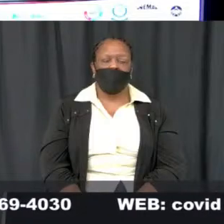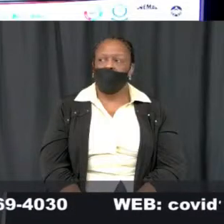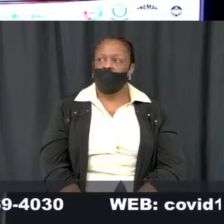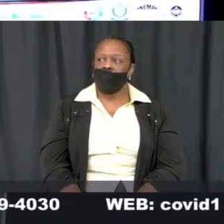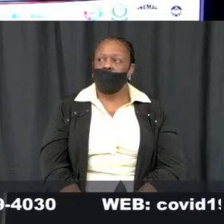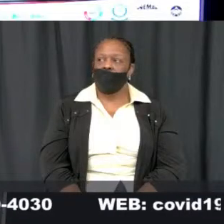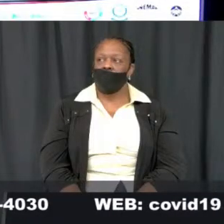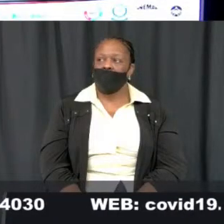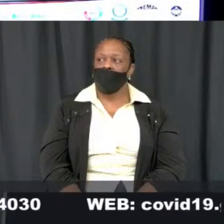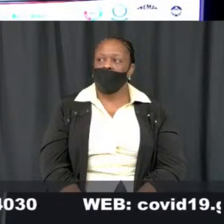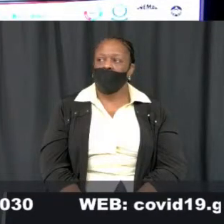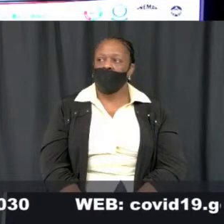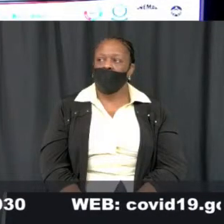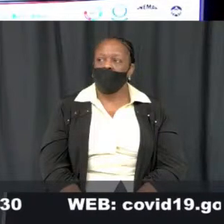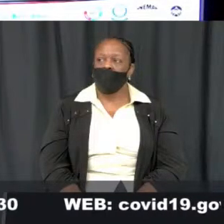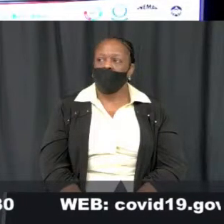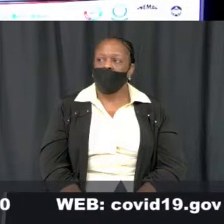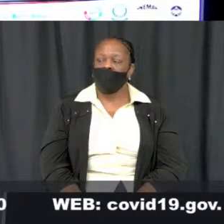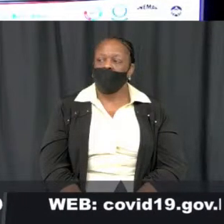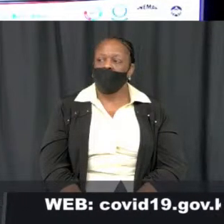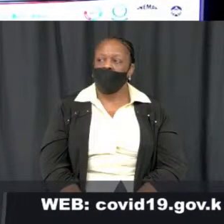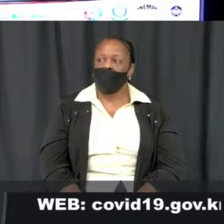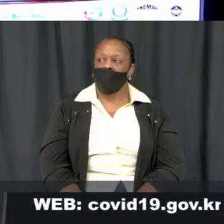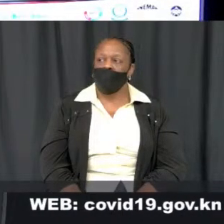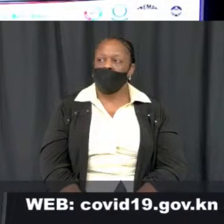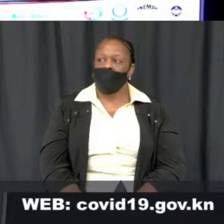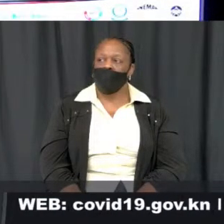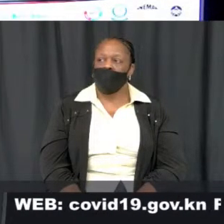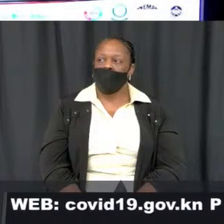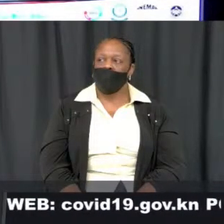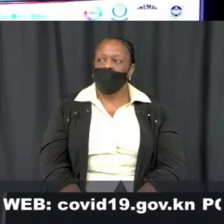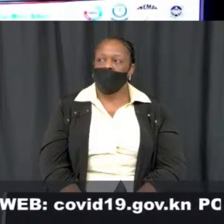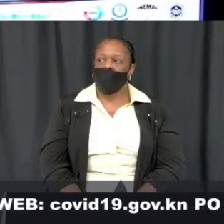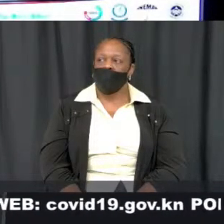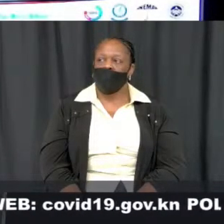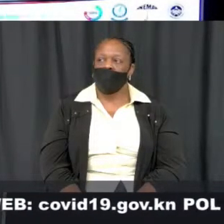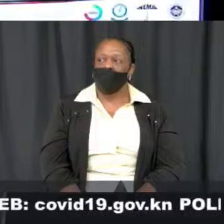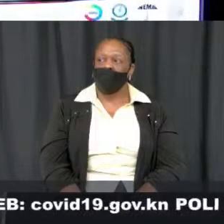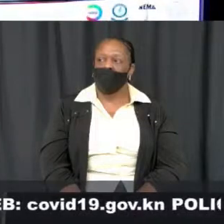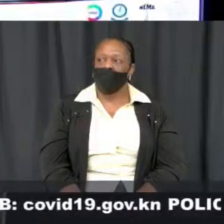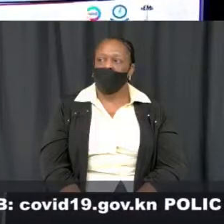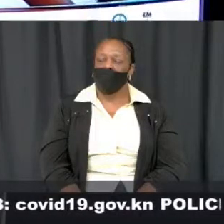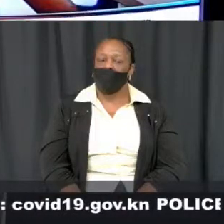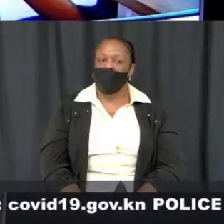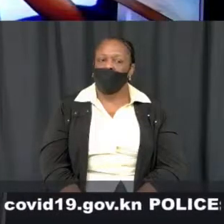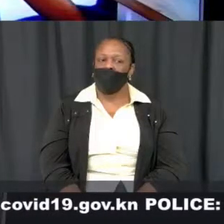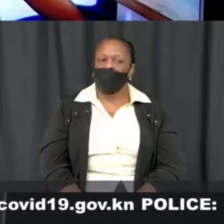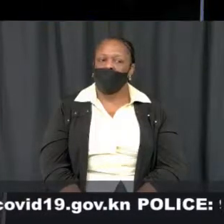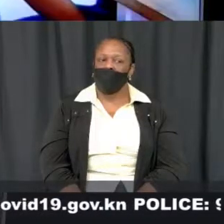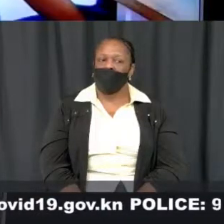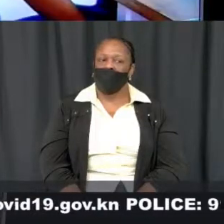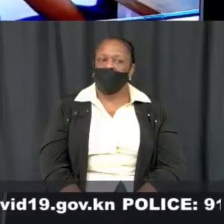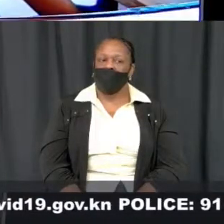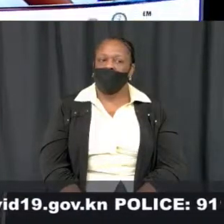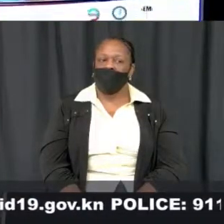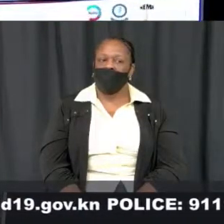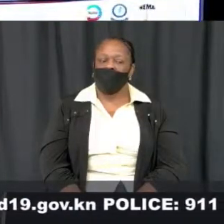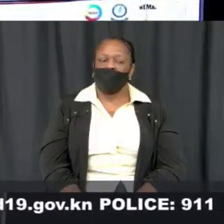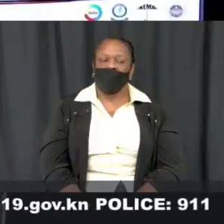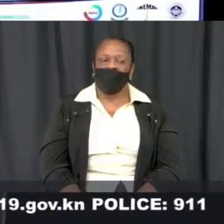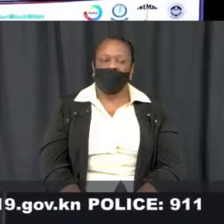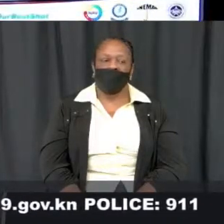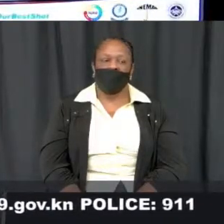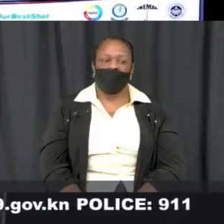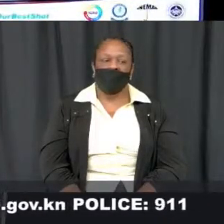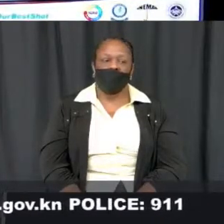I guess they're looking for the number of outstanding tests to correlate with the potential number of cases.